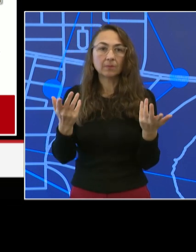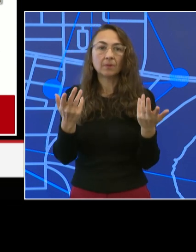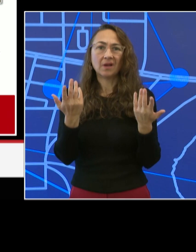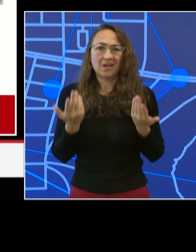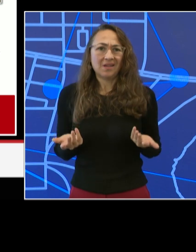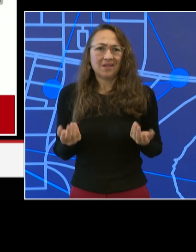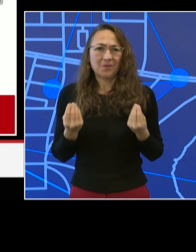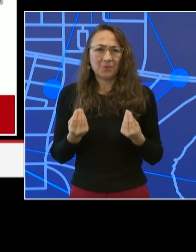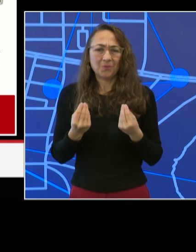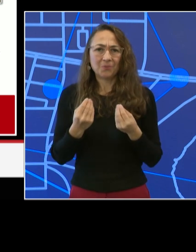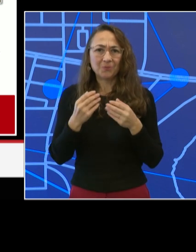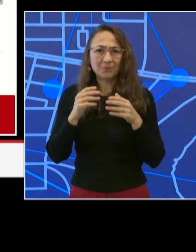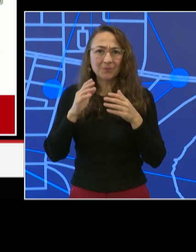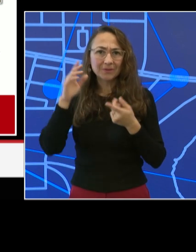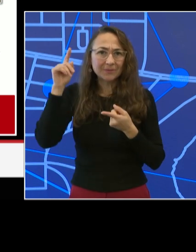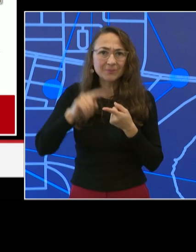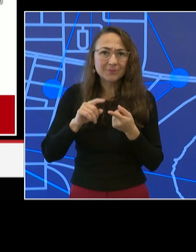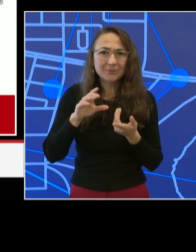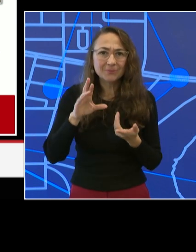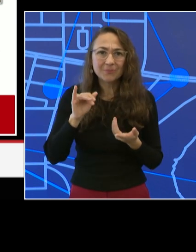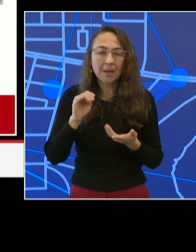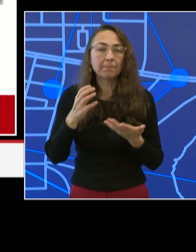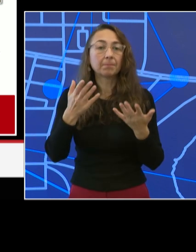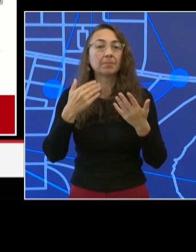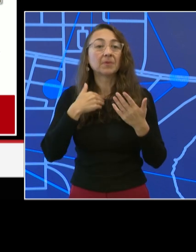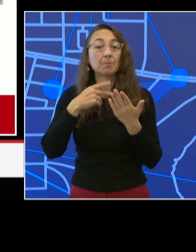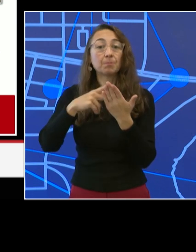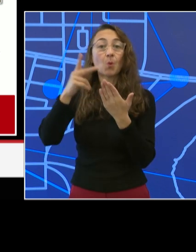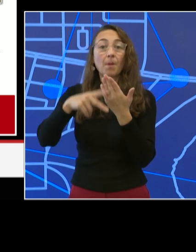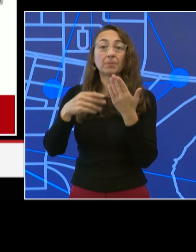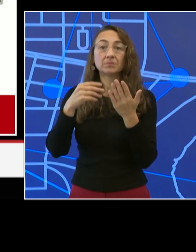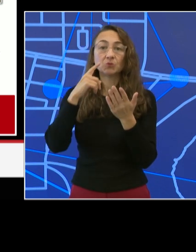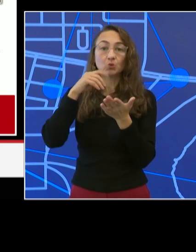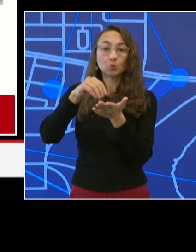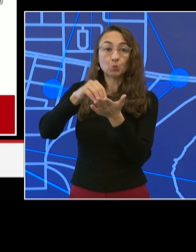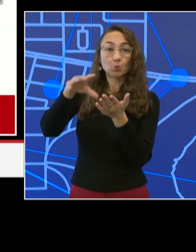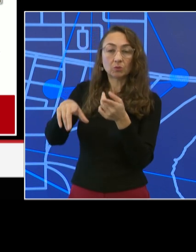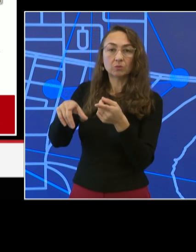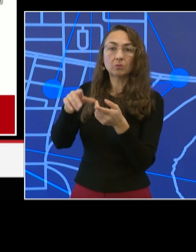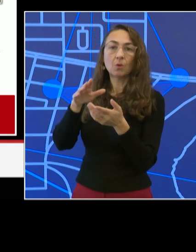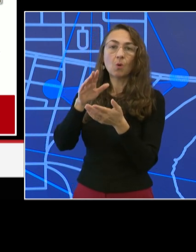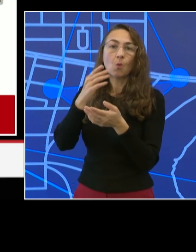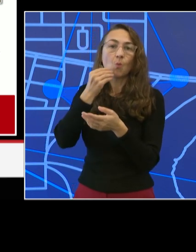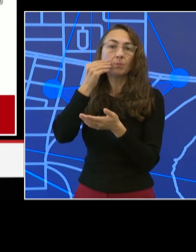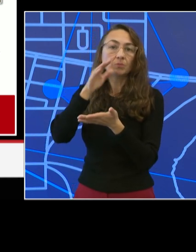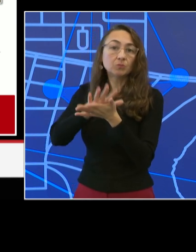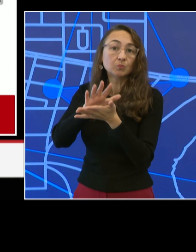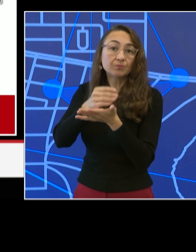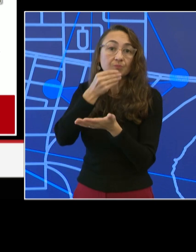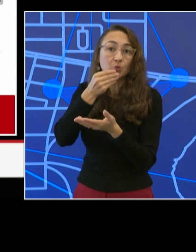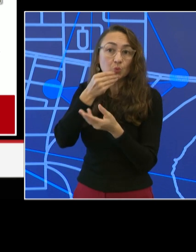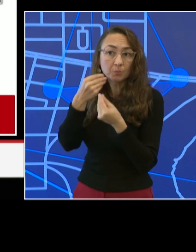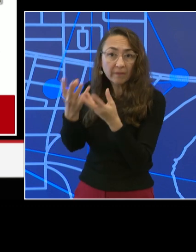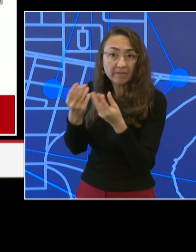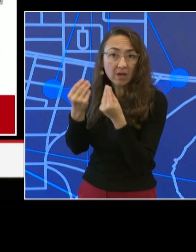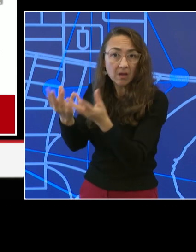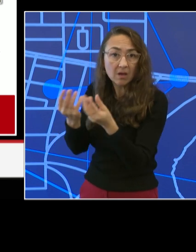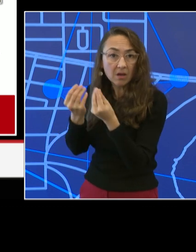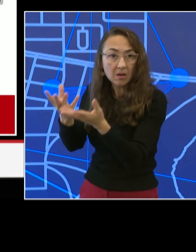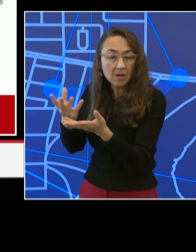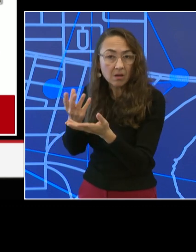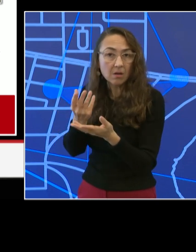grants to that are given to our businesses, our bids, and other development